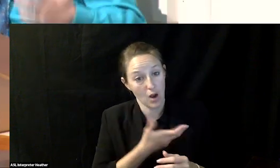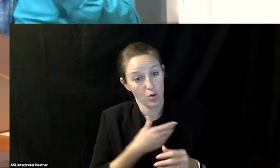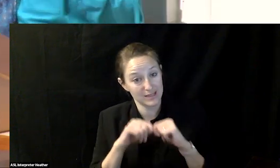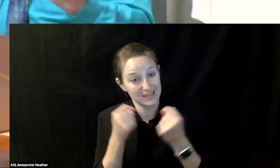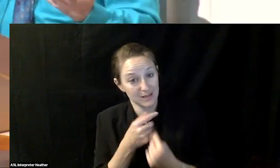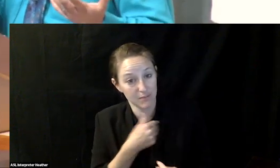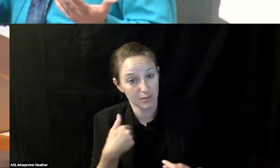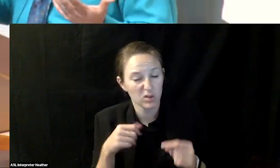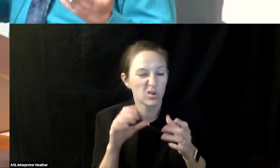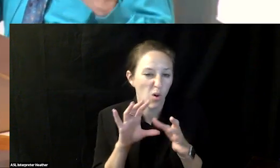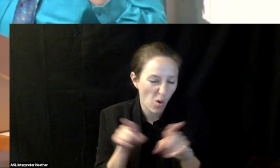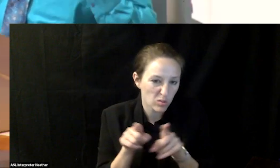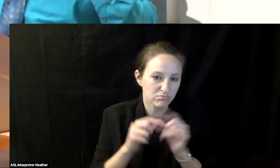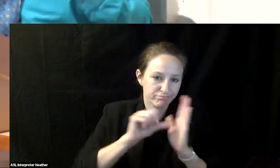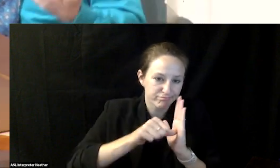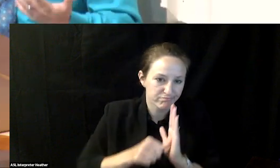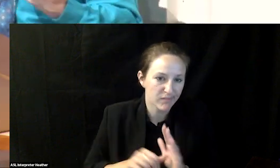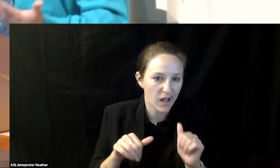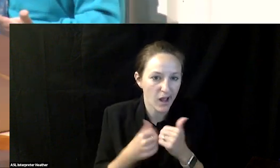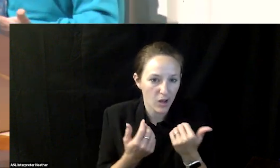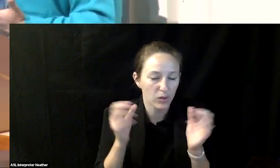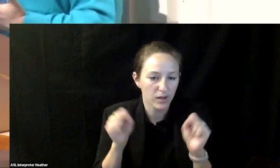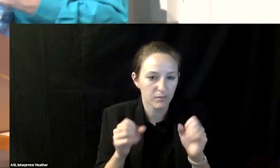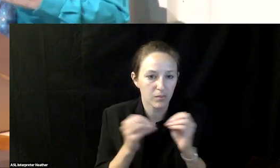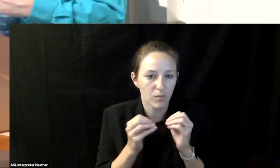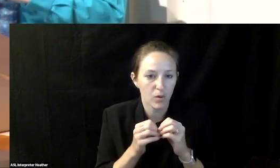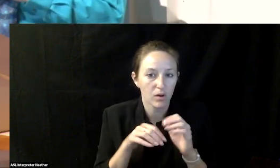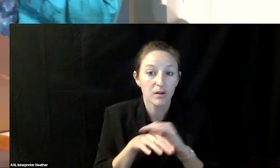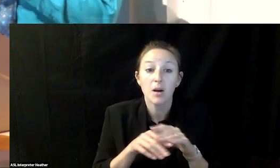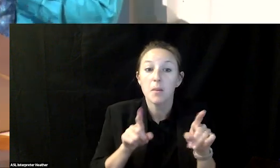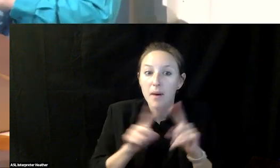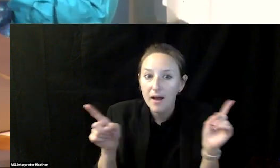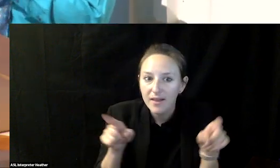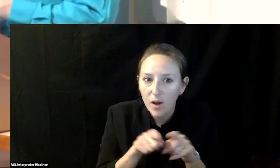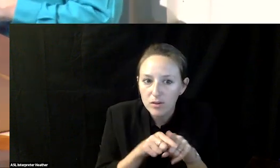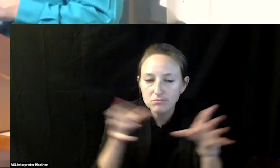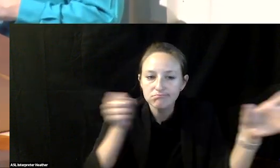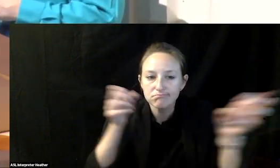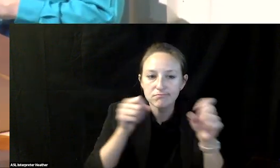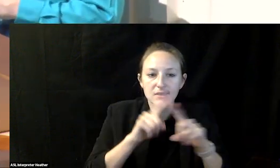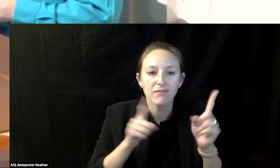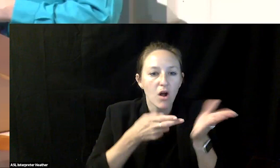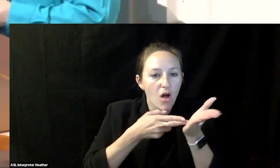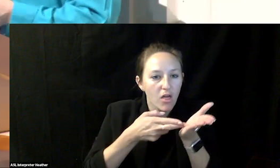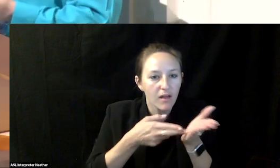But the wonderful thing that they did is they took authentic stories from members of the Harvard community